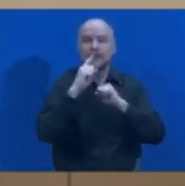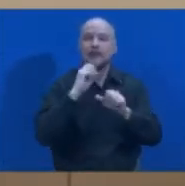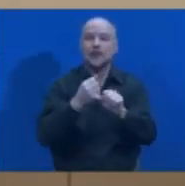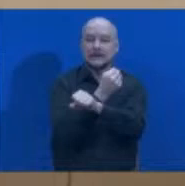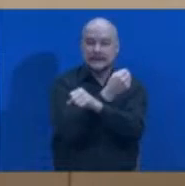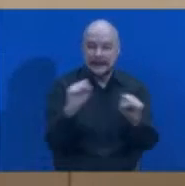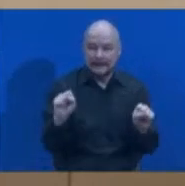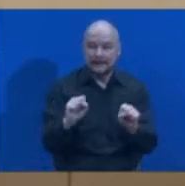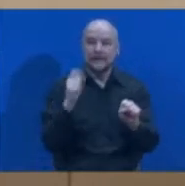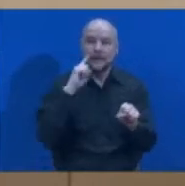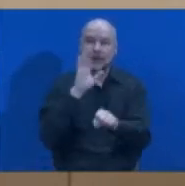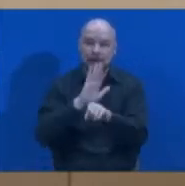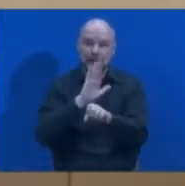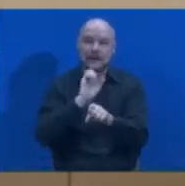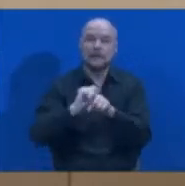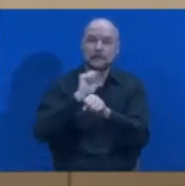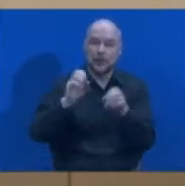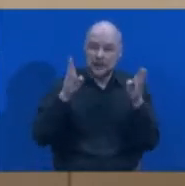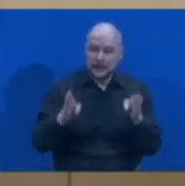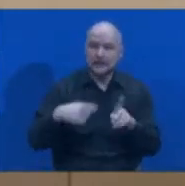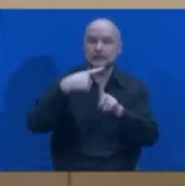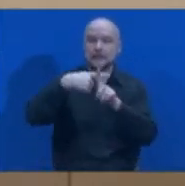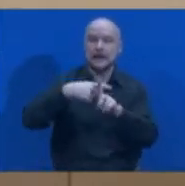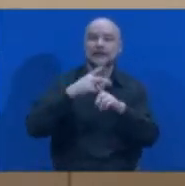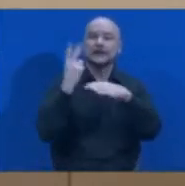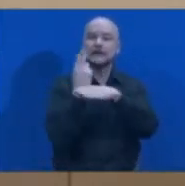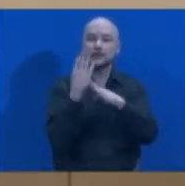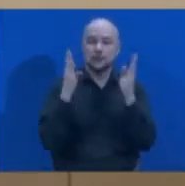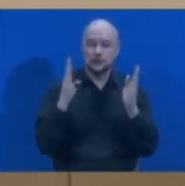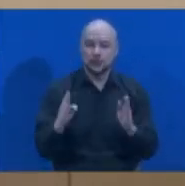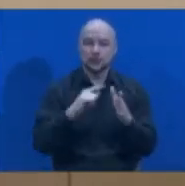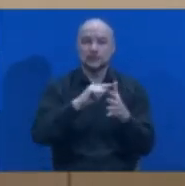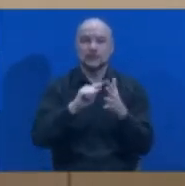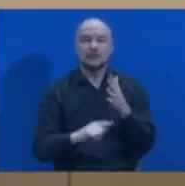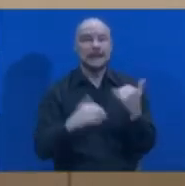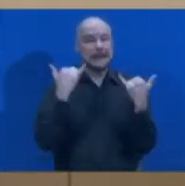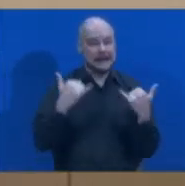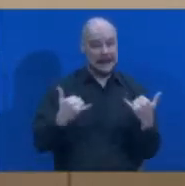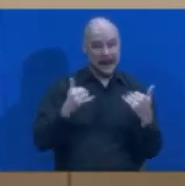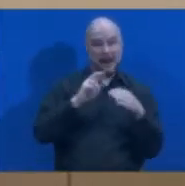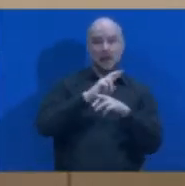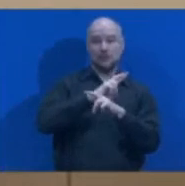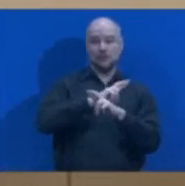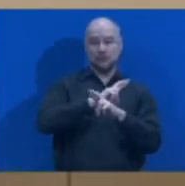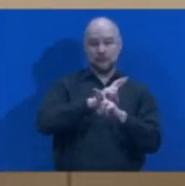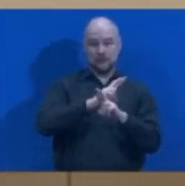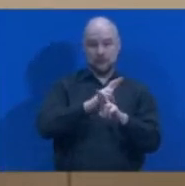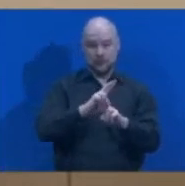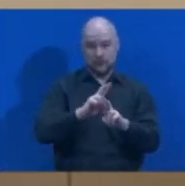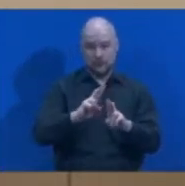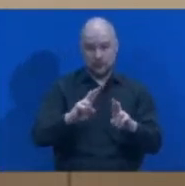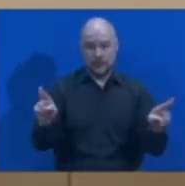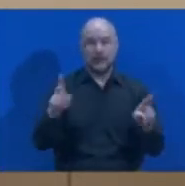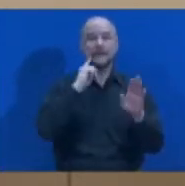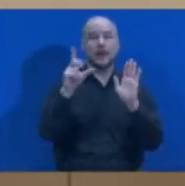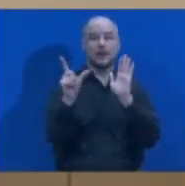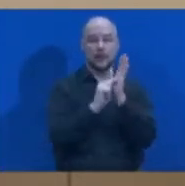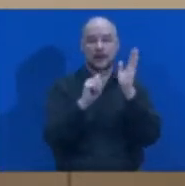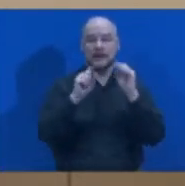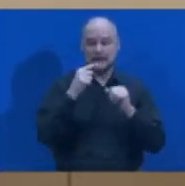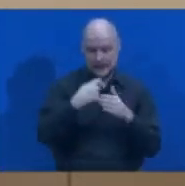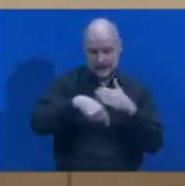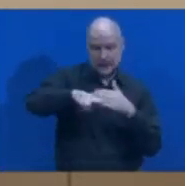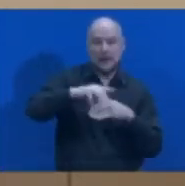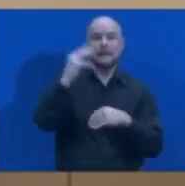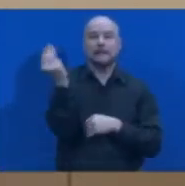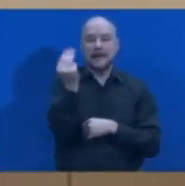practices into place in their business as they reopen. That is in the final stages of development and it will be ready for release on Monday.